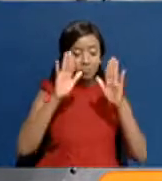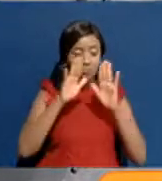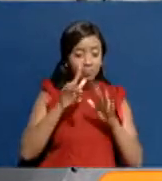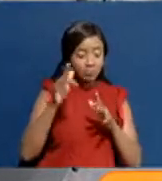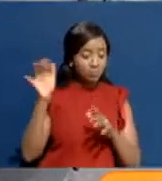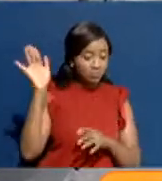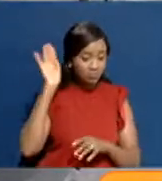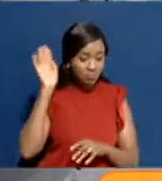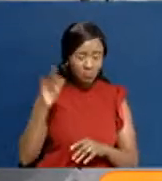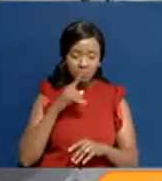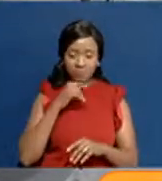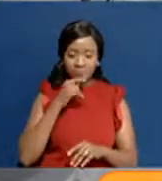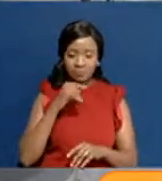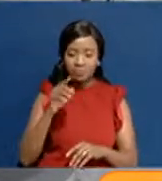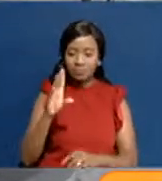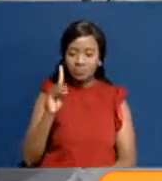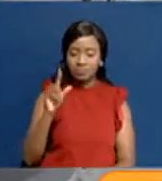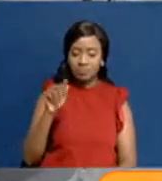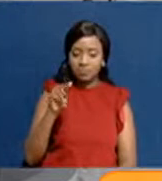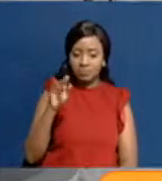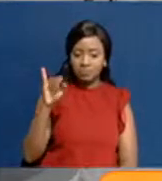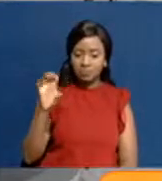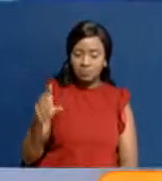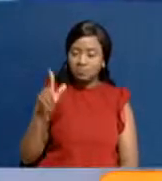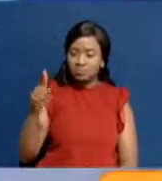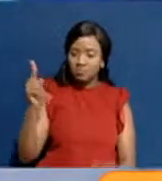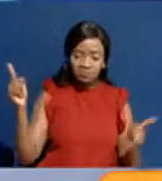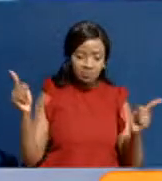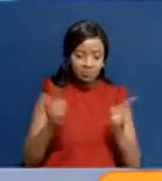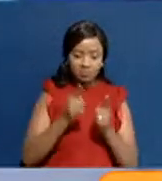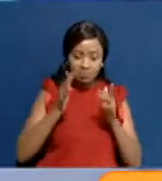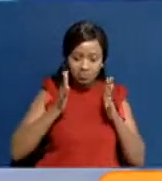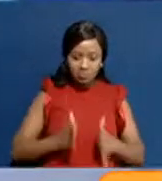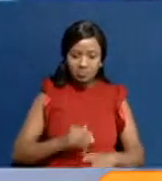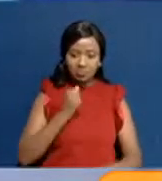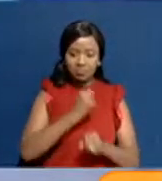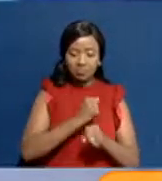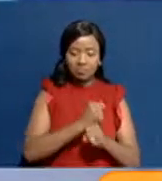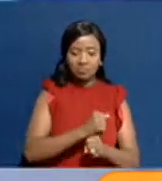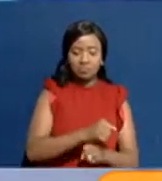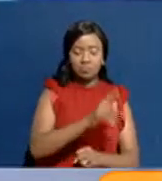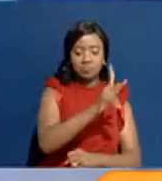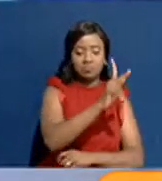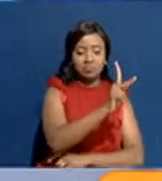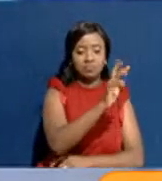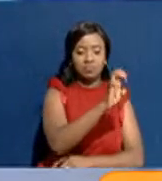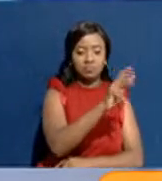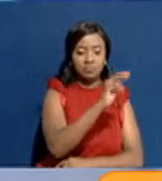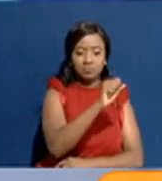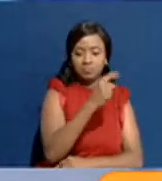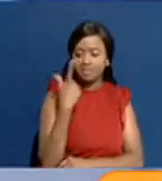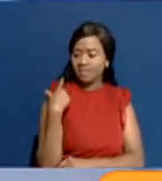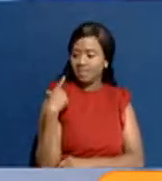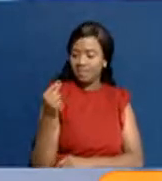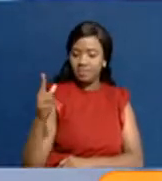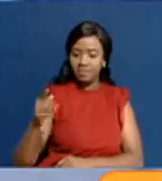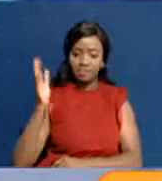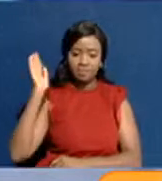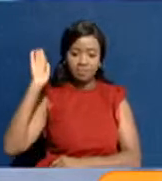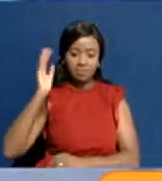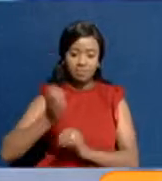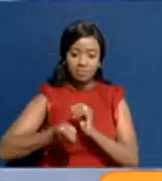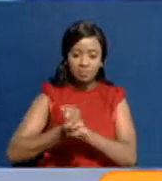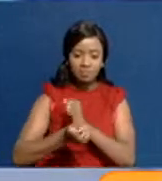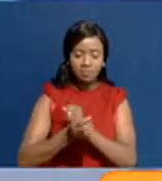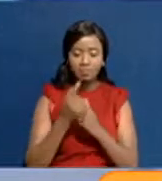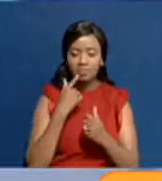because I think he goes in history as the shortest serving chairperson of KEMSA. Yes. He was here on JKL and he was making some explanation.